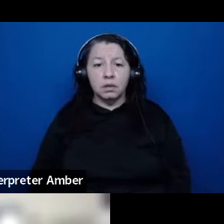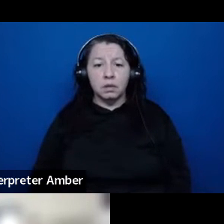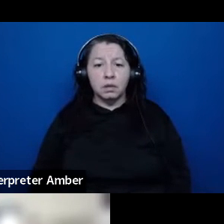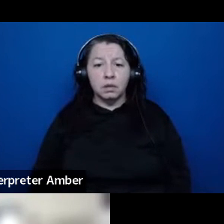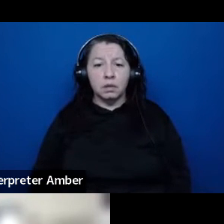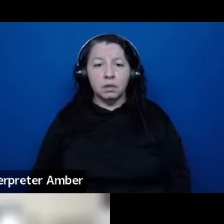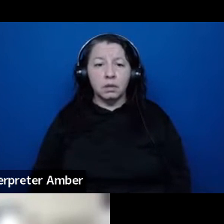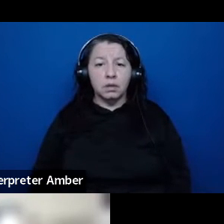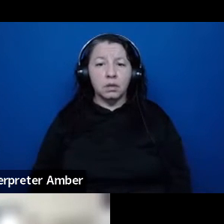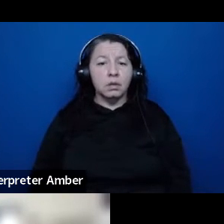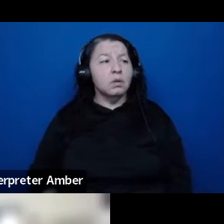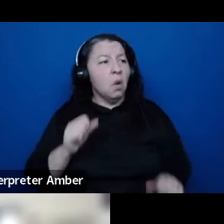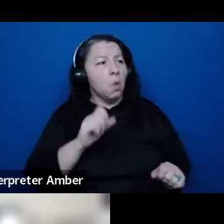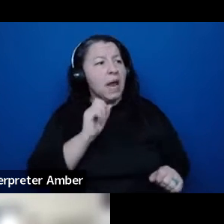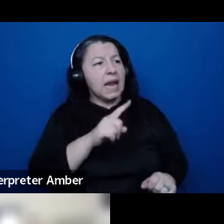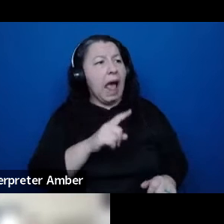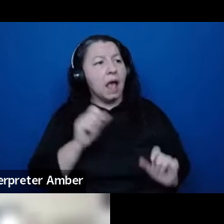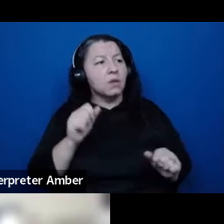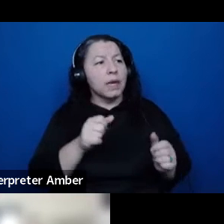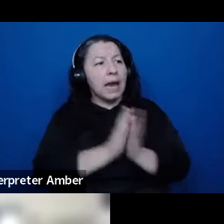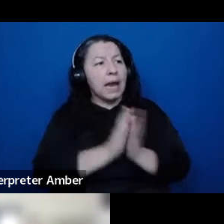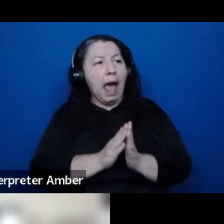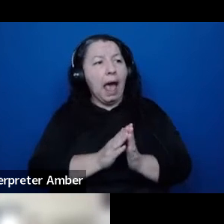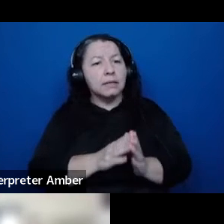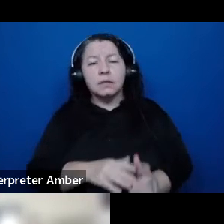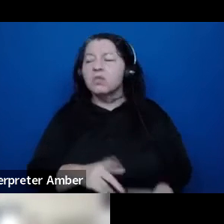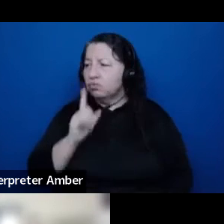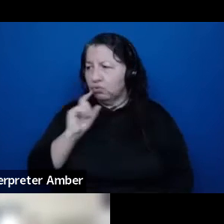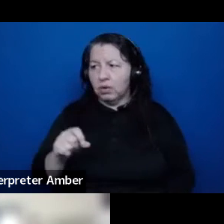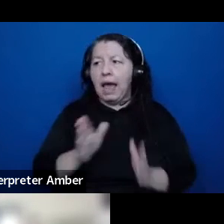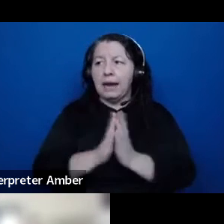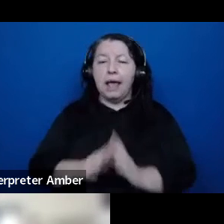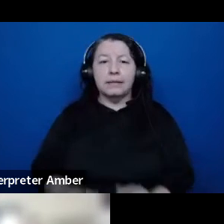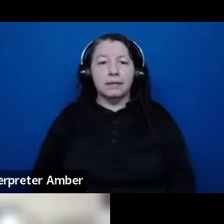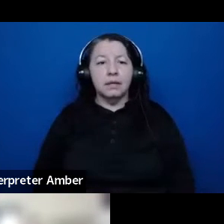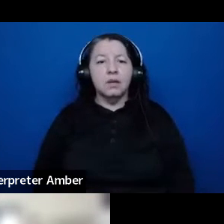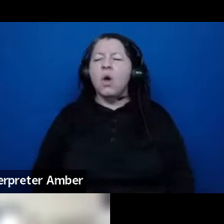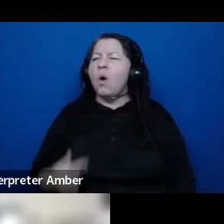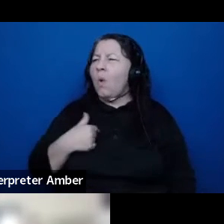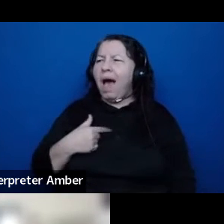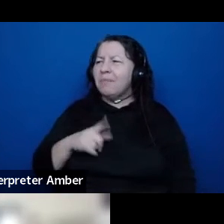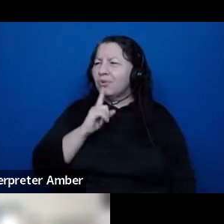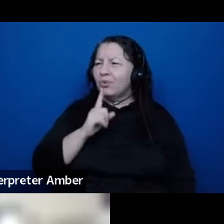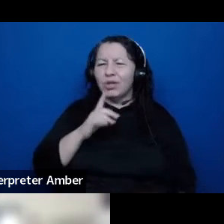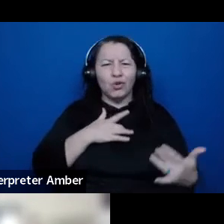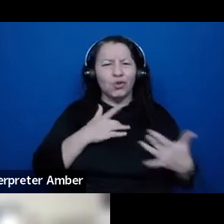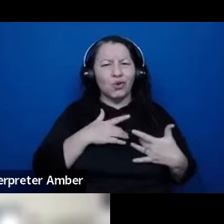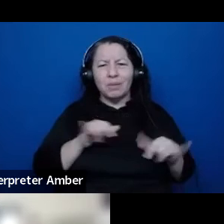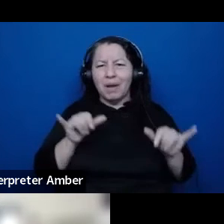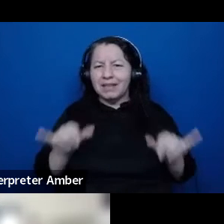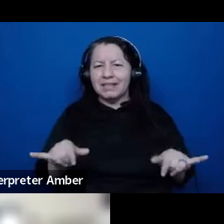We can follow up and ask. Yeah, yep, we sure can. I'm just very concerned about this same issue.